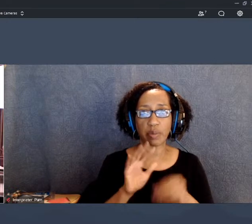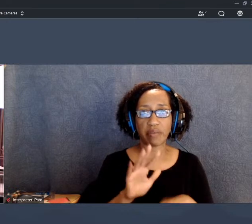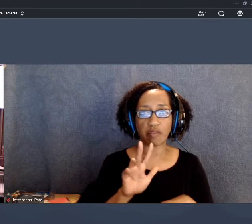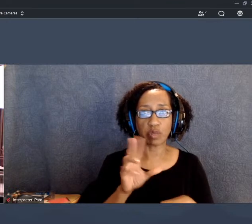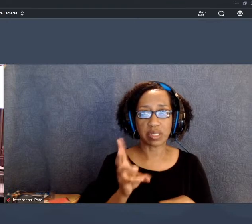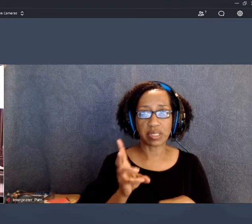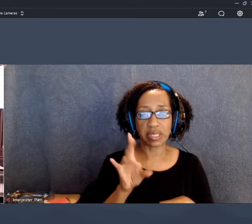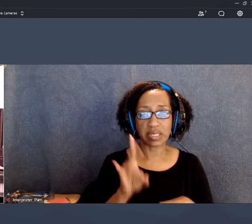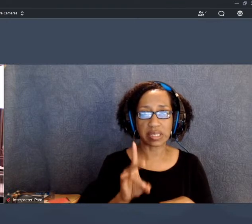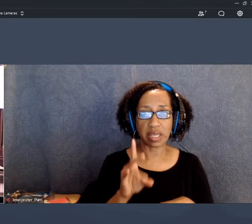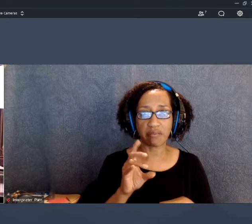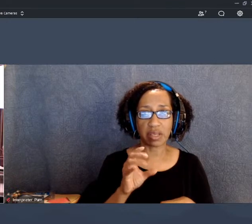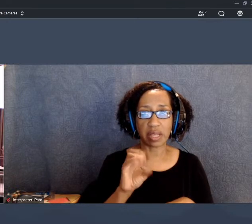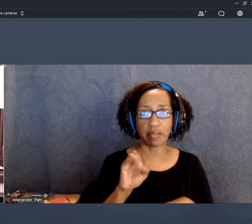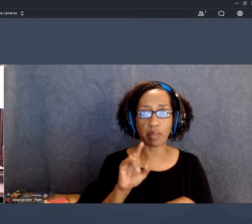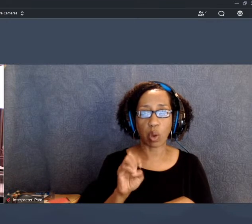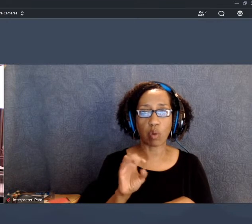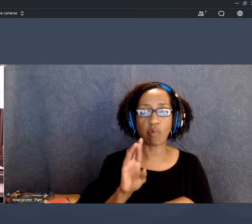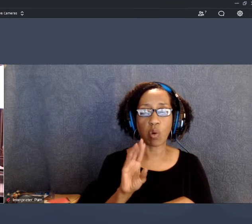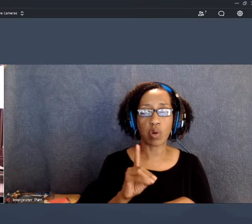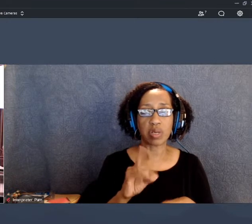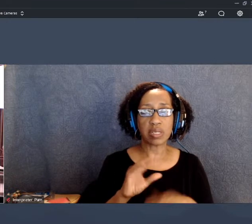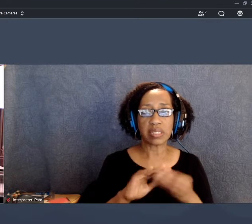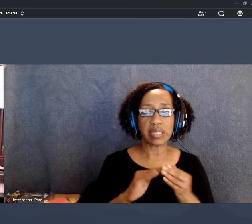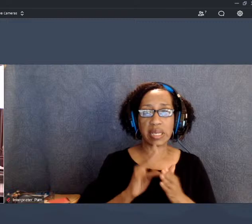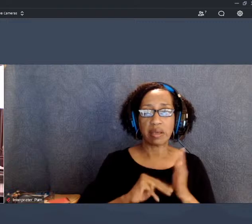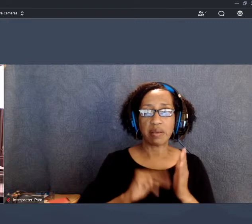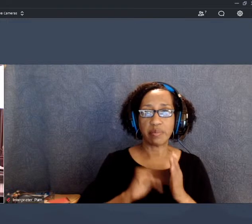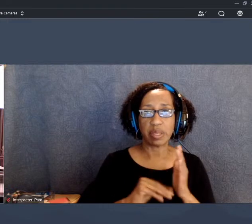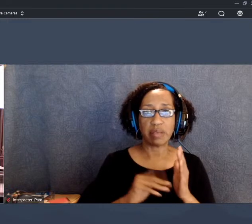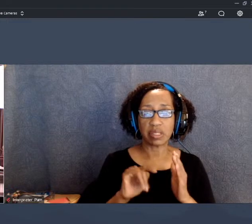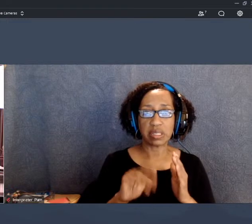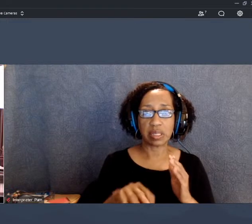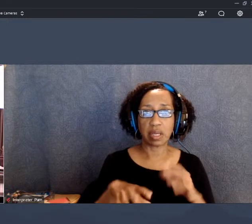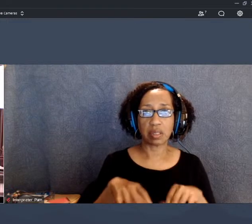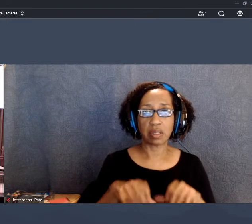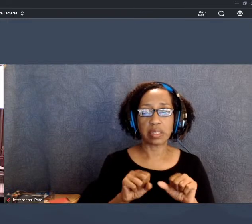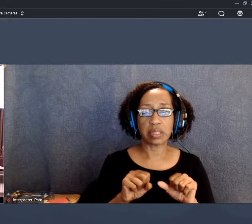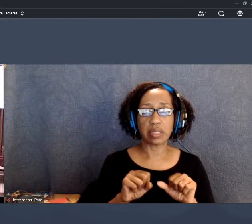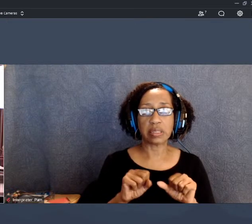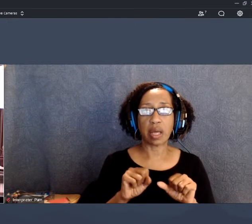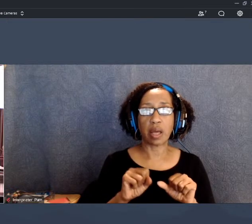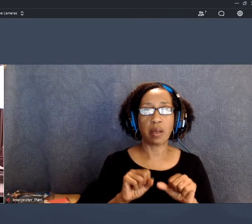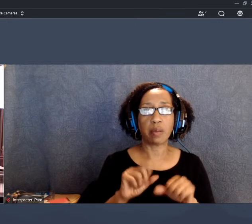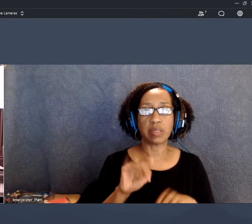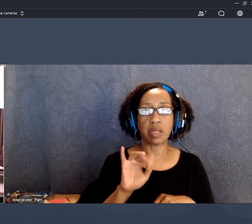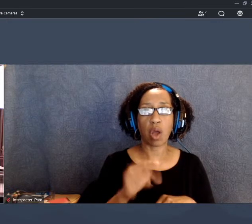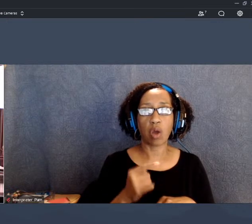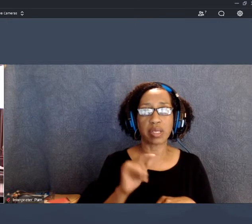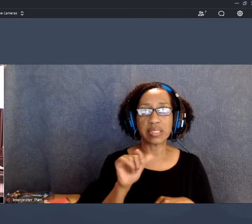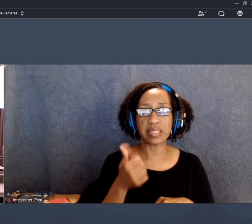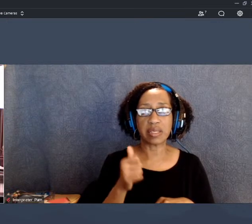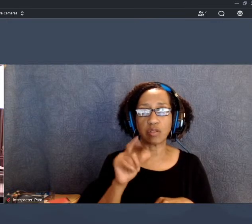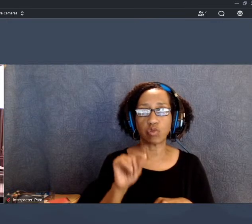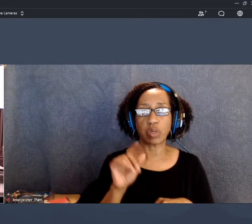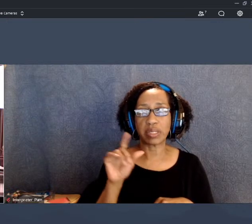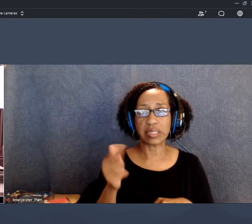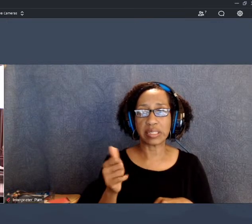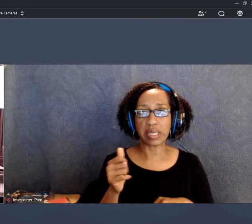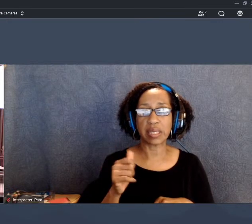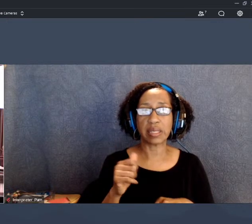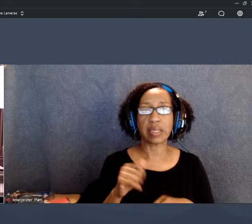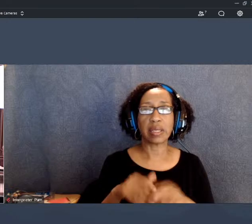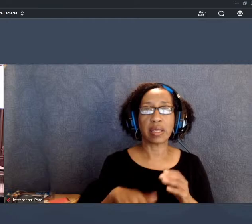of the Code of Ordinances, City of Memphis, Tennessee, adopted on August 10th, 2010, as amended, known